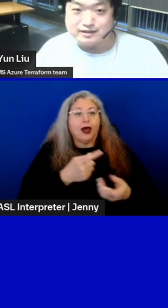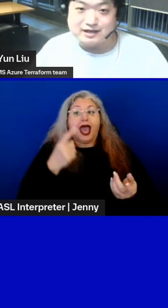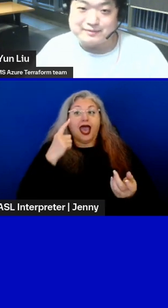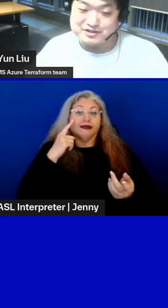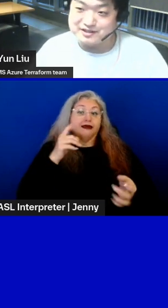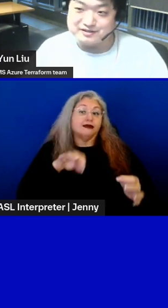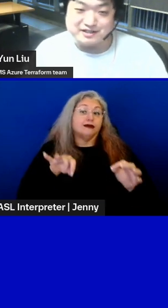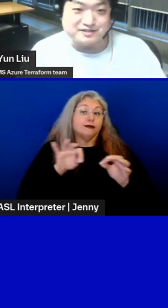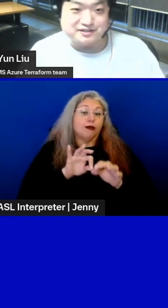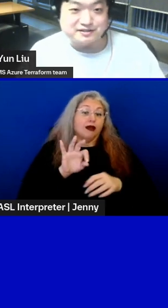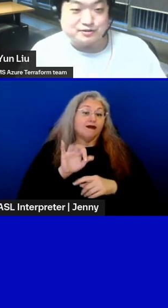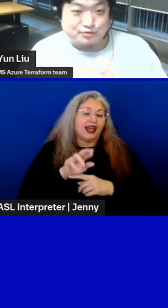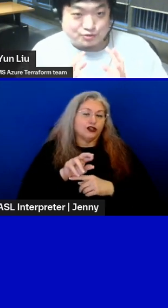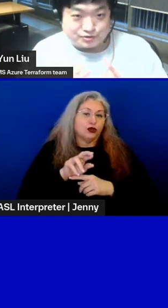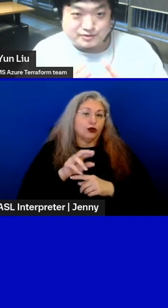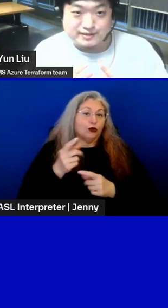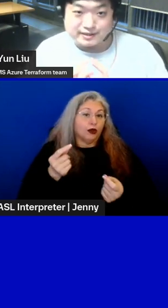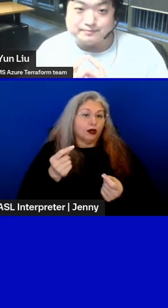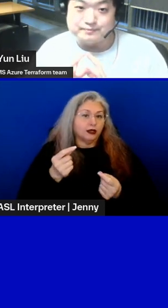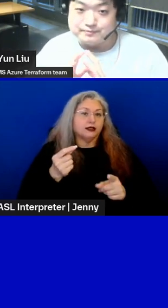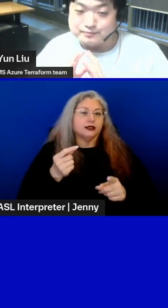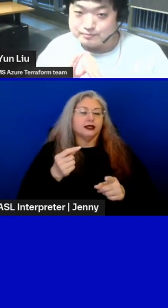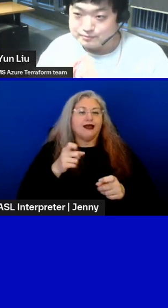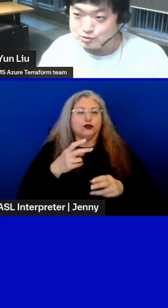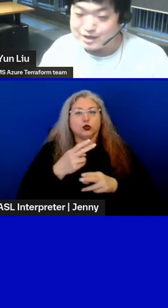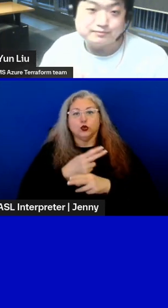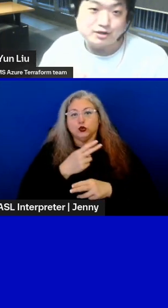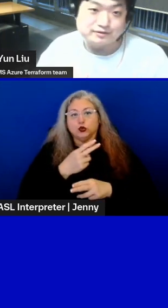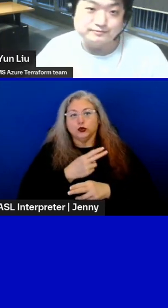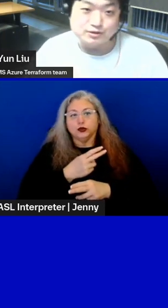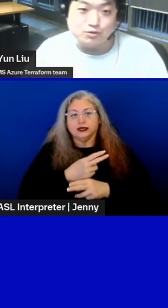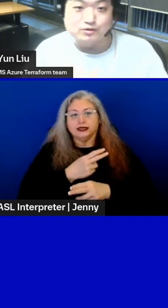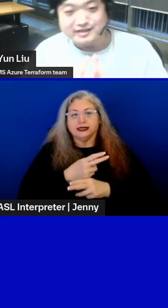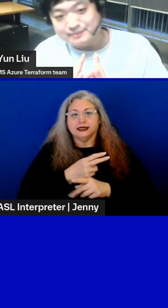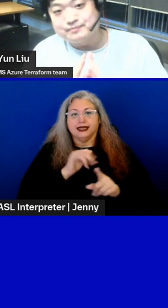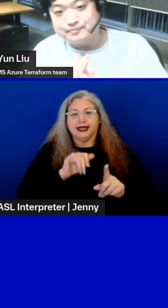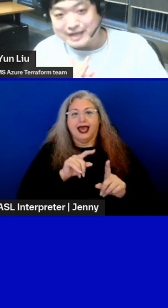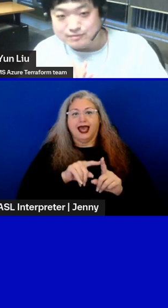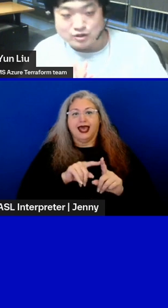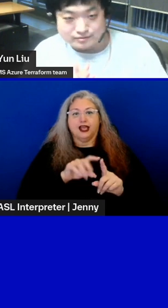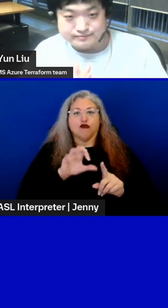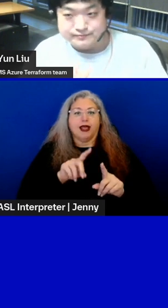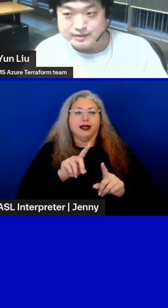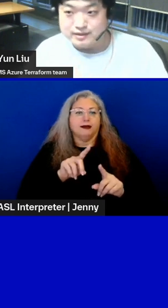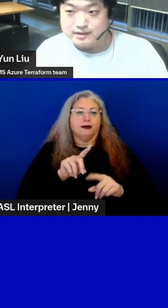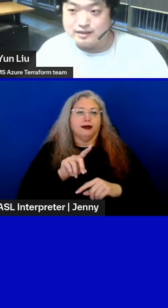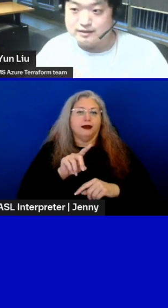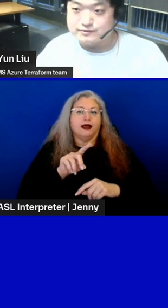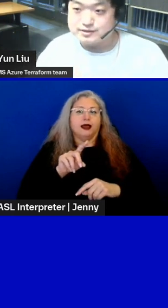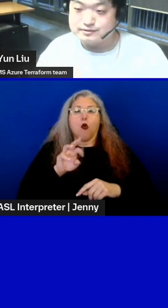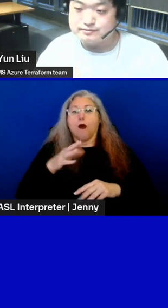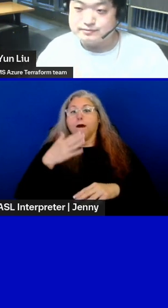factor I mentioned here is use the correct model or the better model.